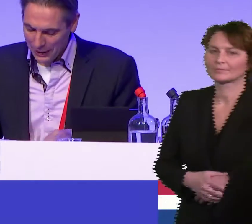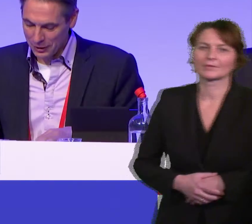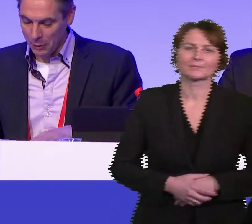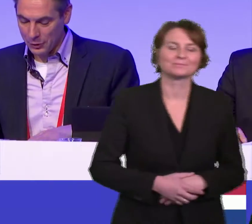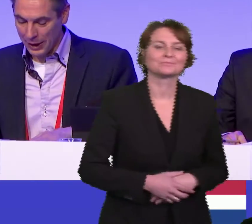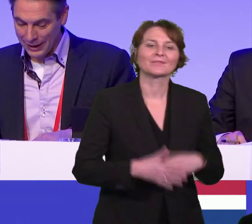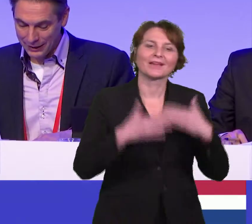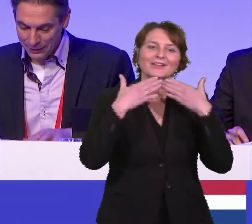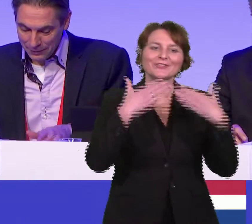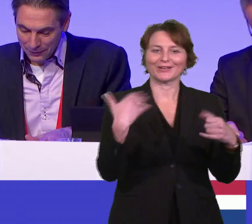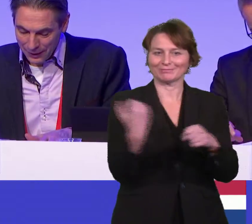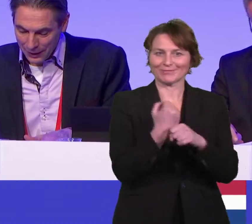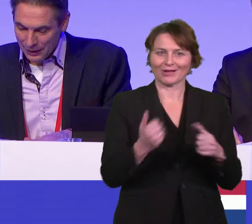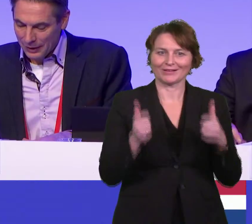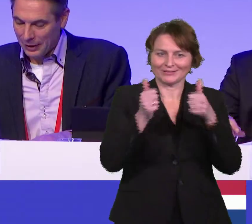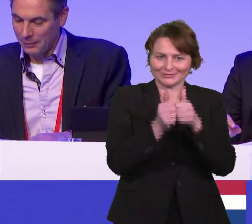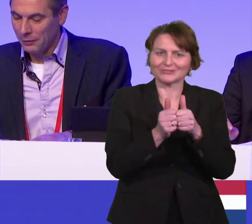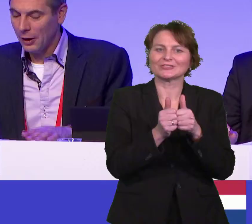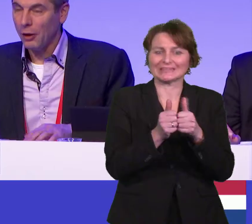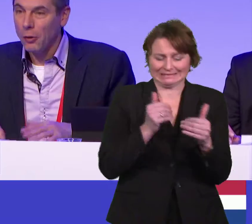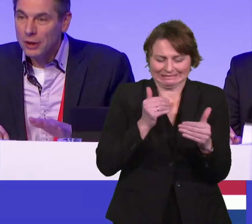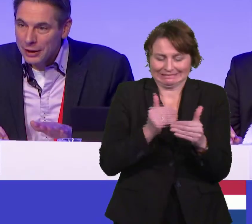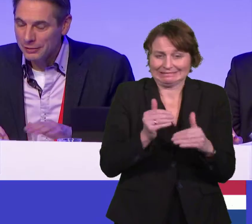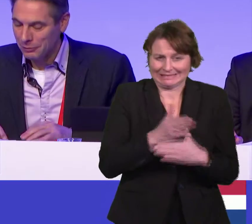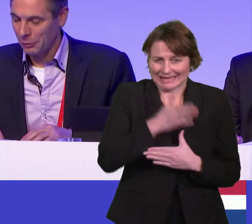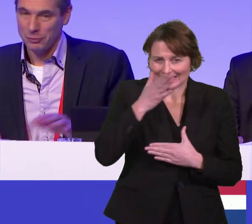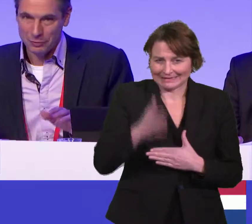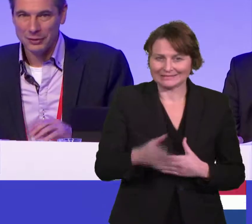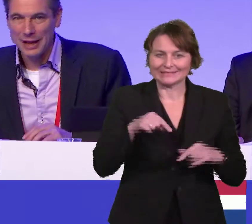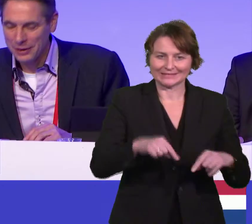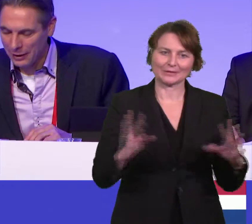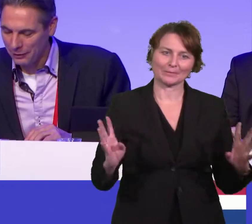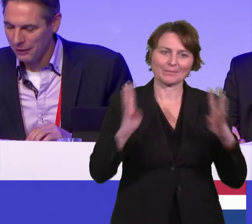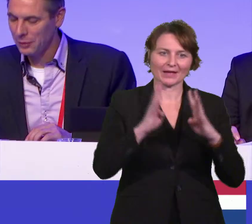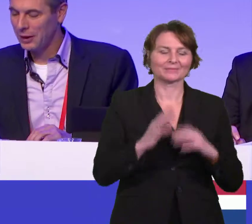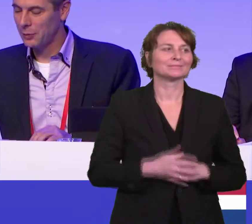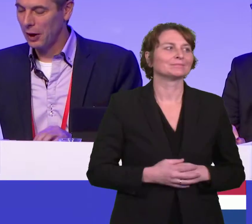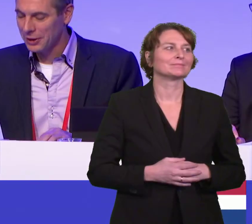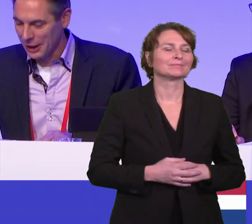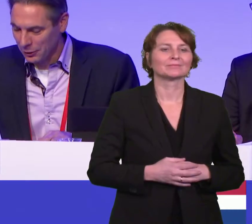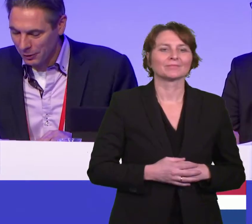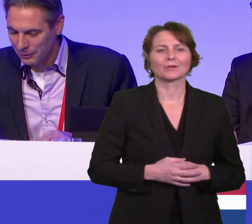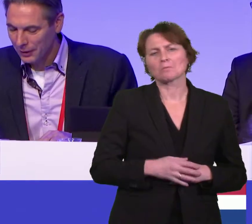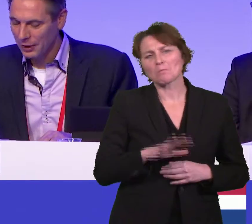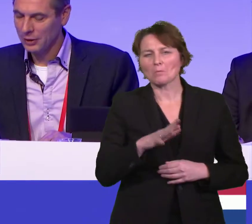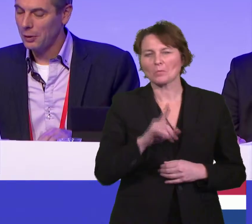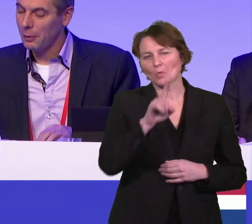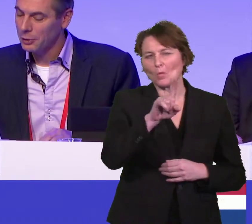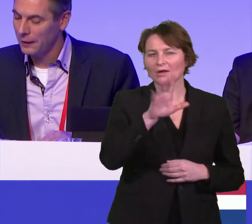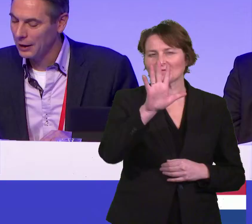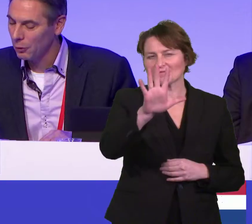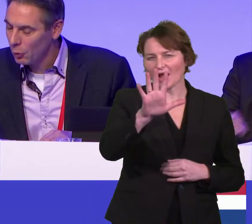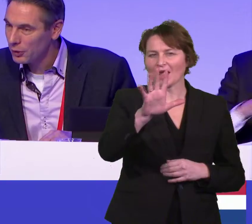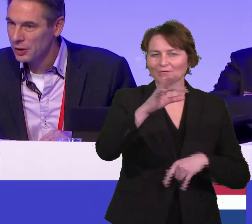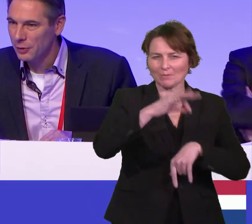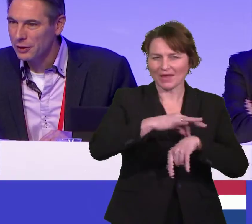our meeting has come to an end. We are only less than 15 minutes behind schedule, so I